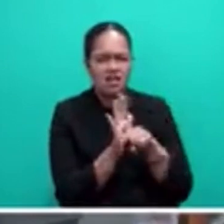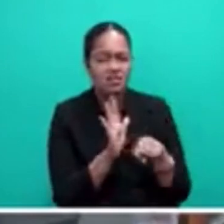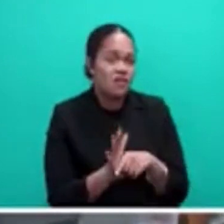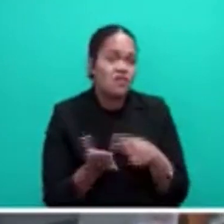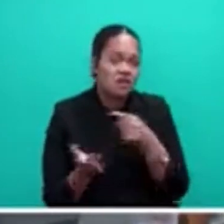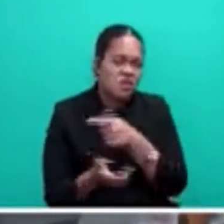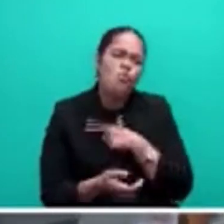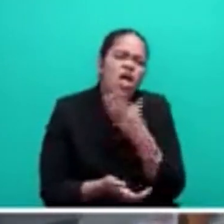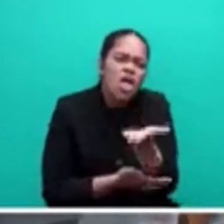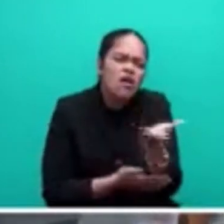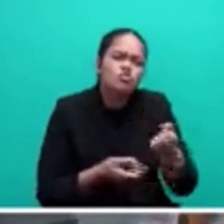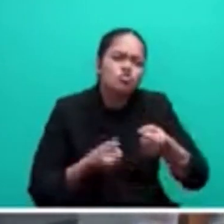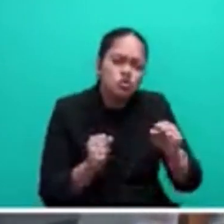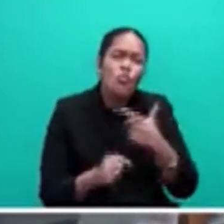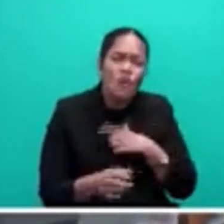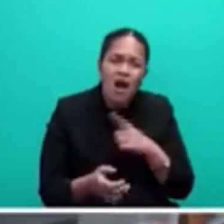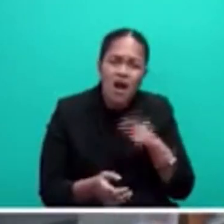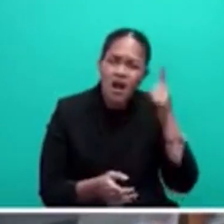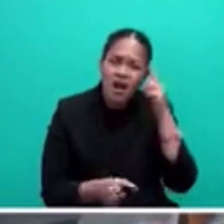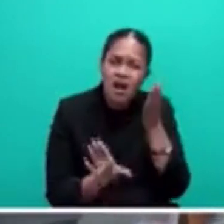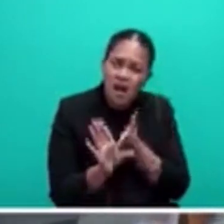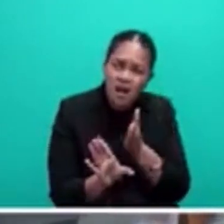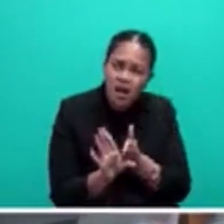because they have psychosocial issues. You need